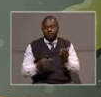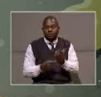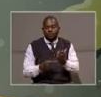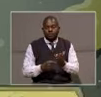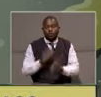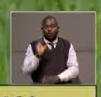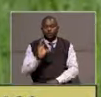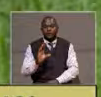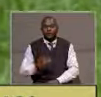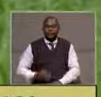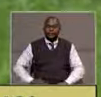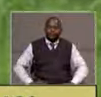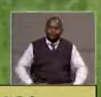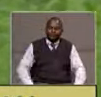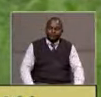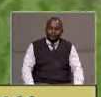courses.